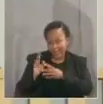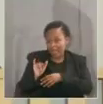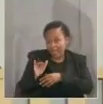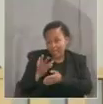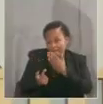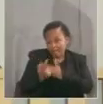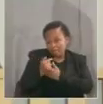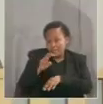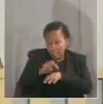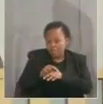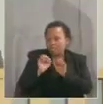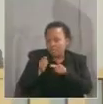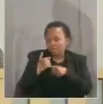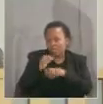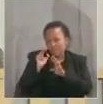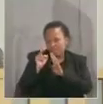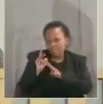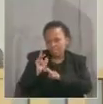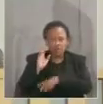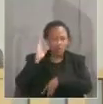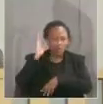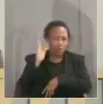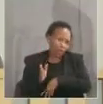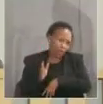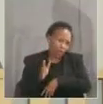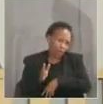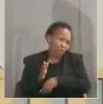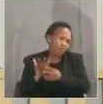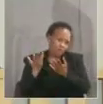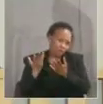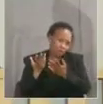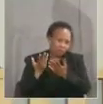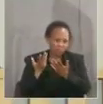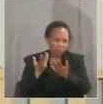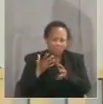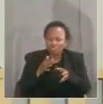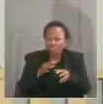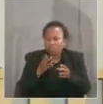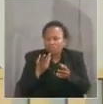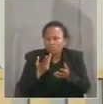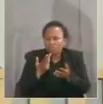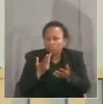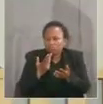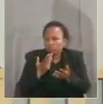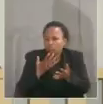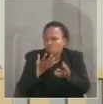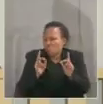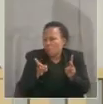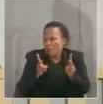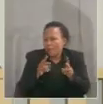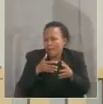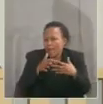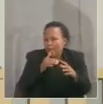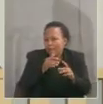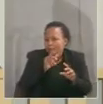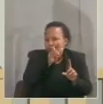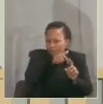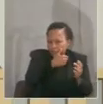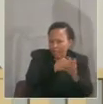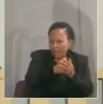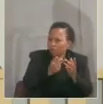need. But then there are those periodical visits that one will pay to the team.